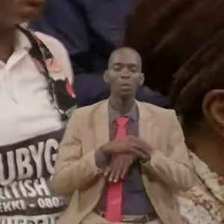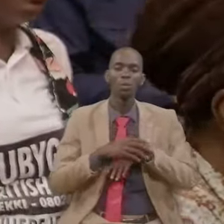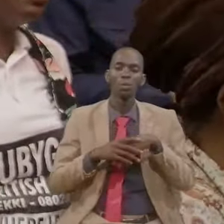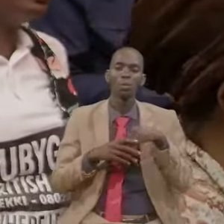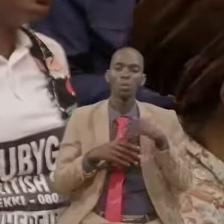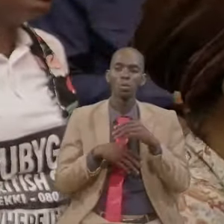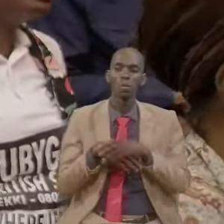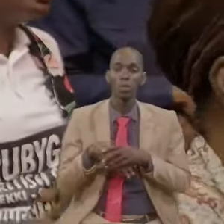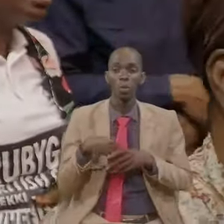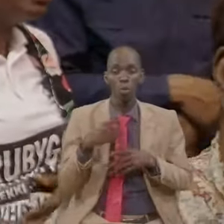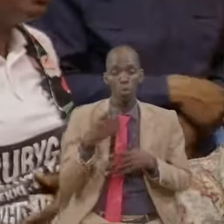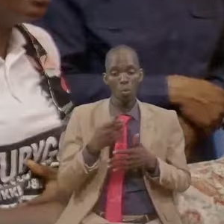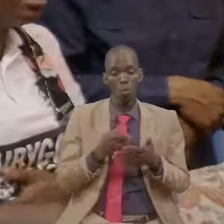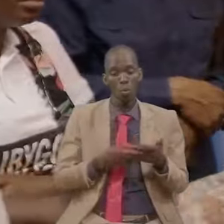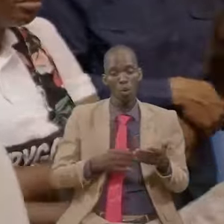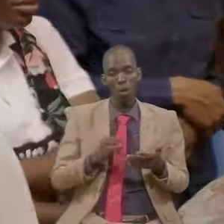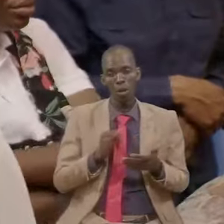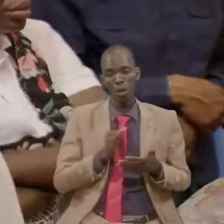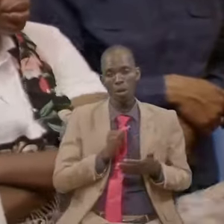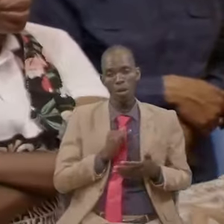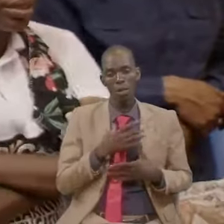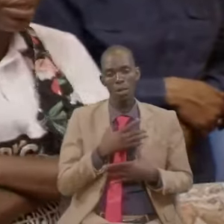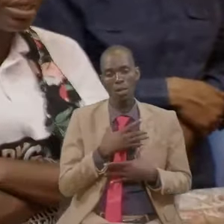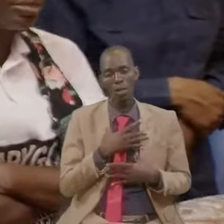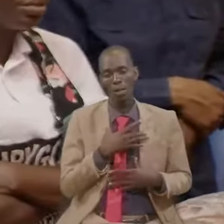what I like,